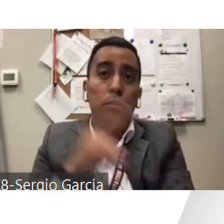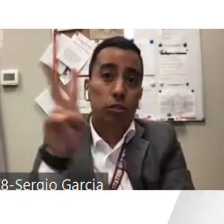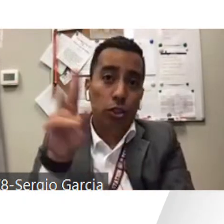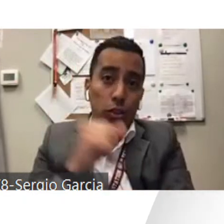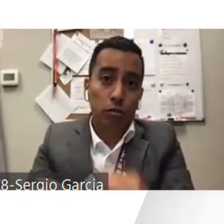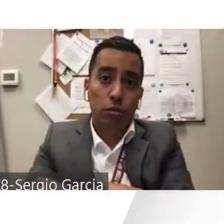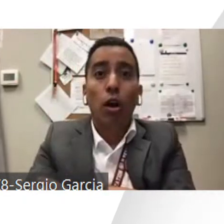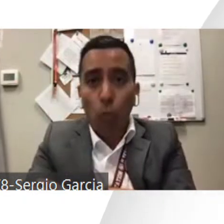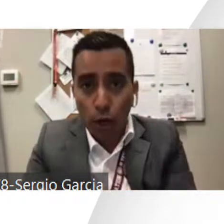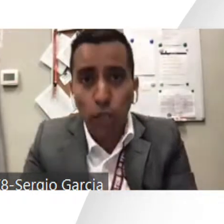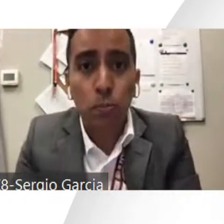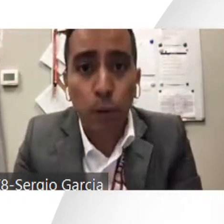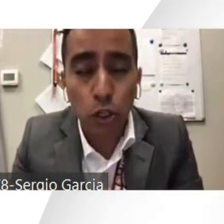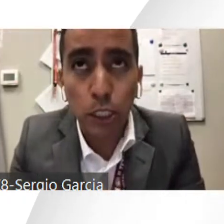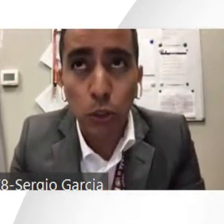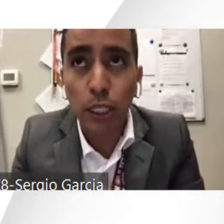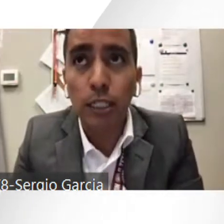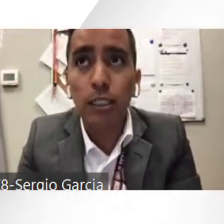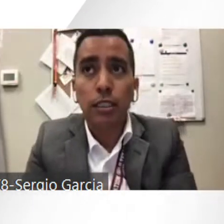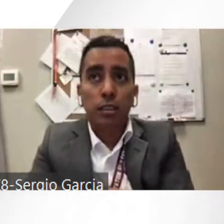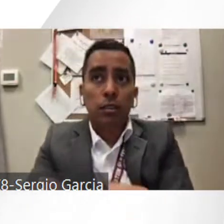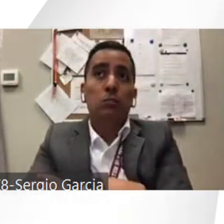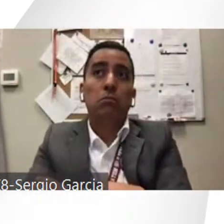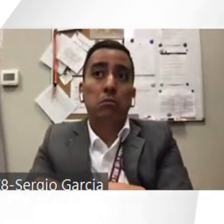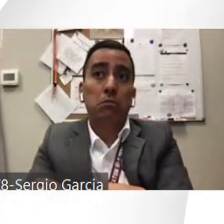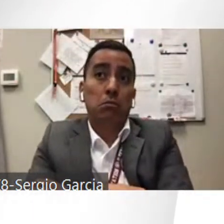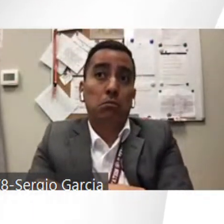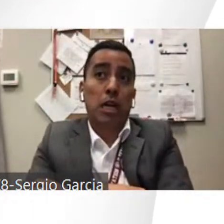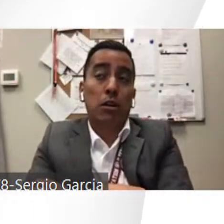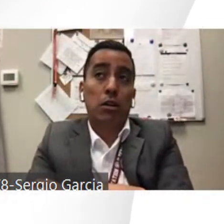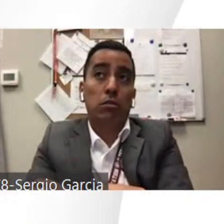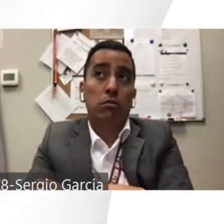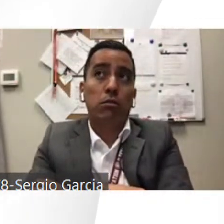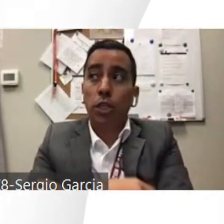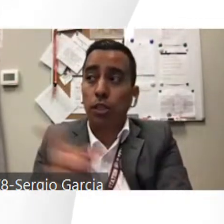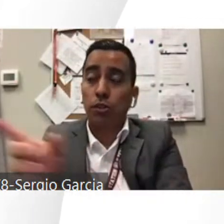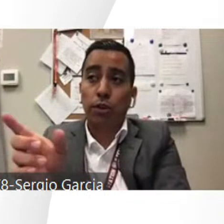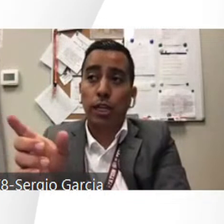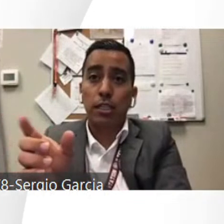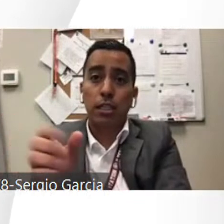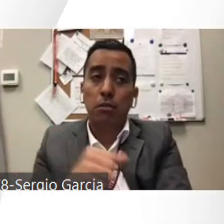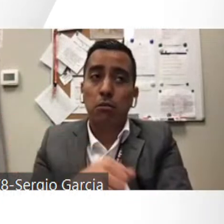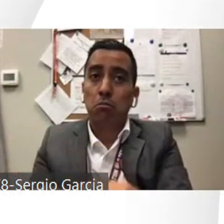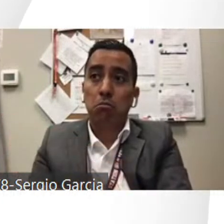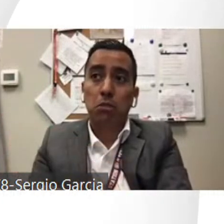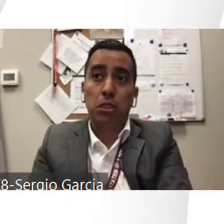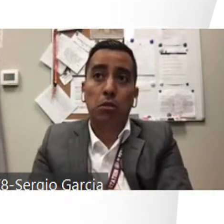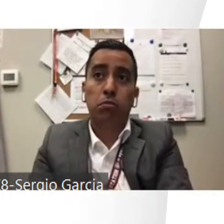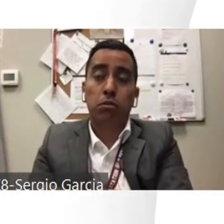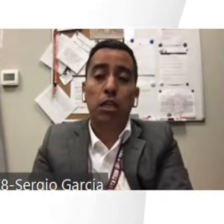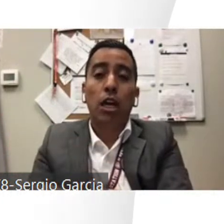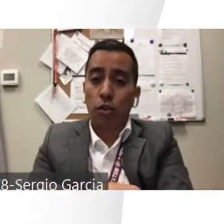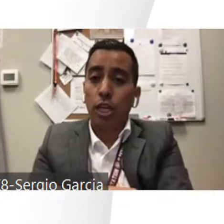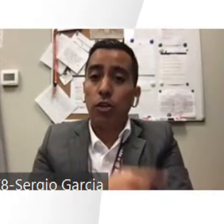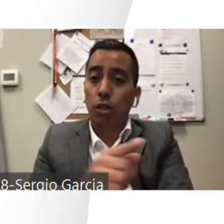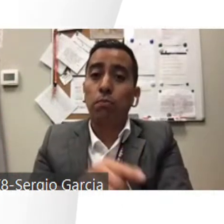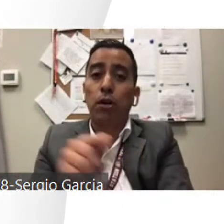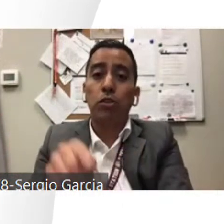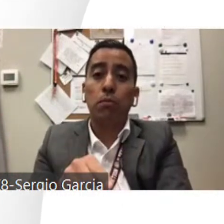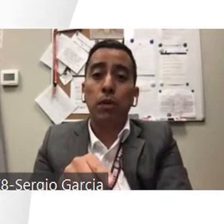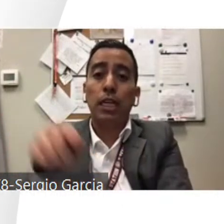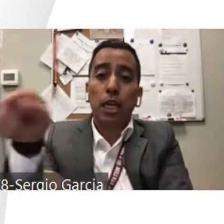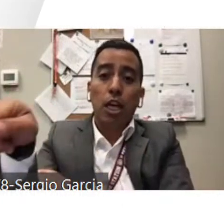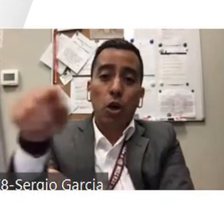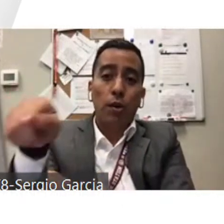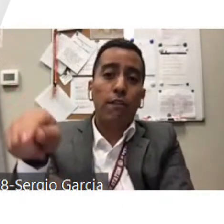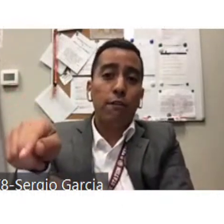know. 2, what are you supposed to be doing? I don't know. Did you ask your friends? No. Okay, you are supposed